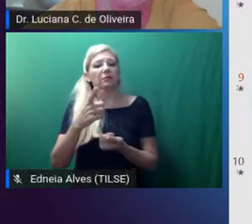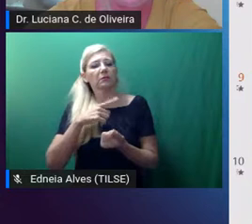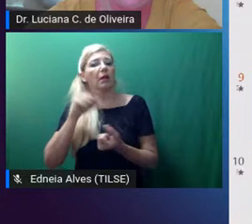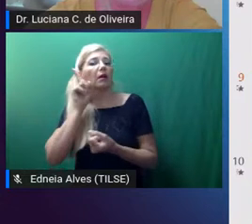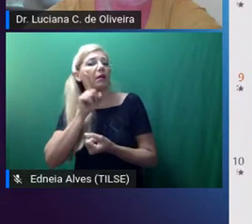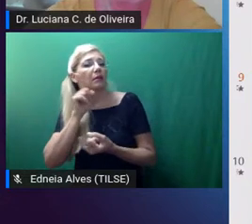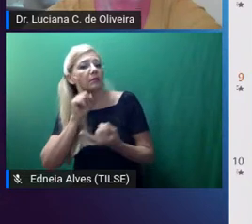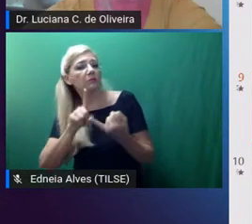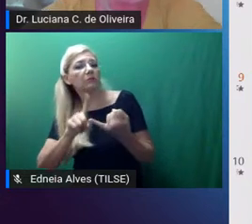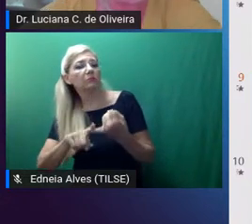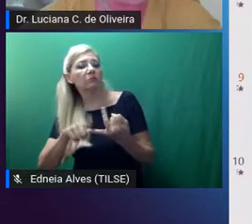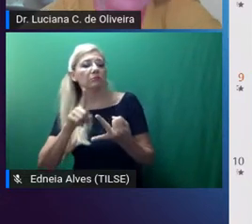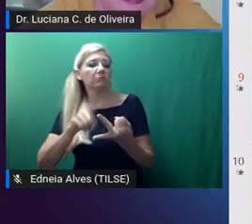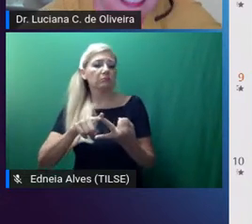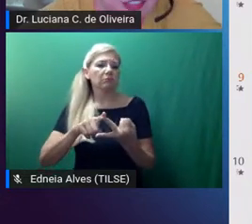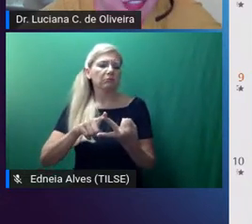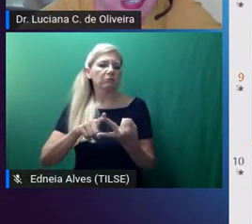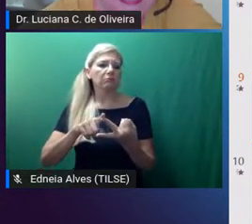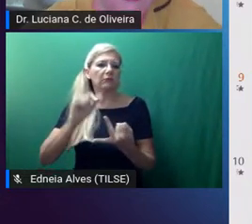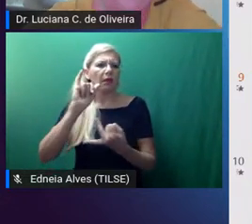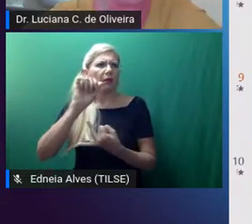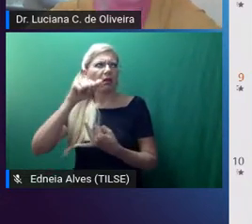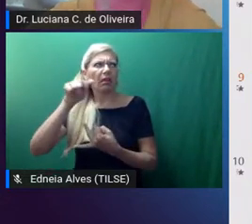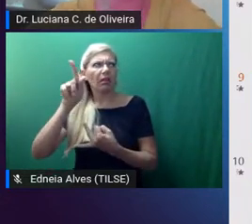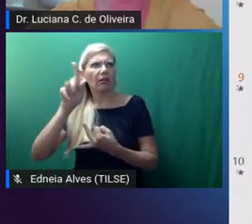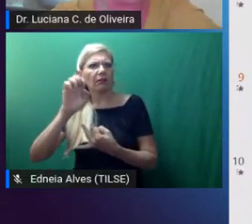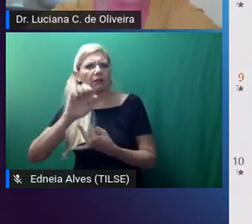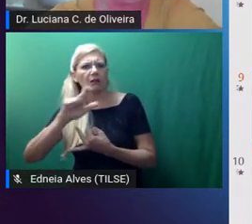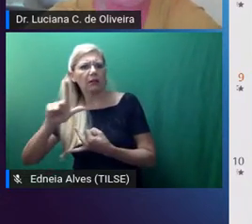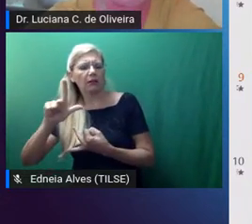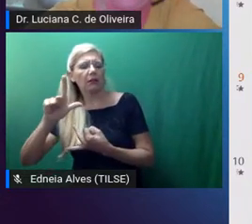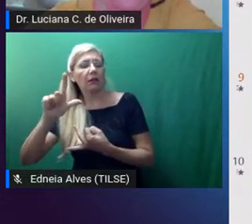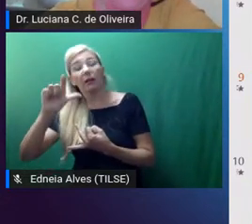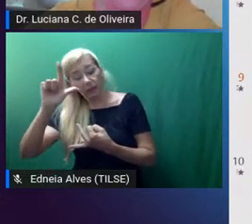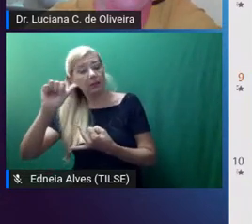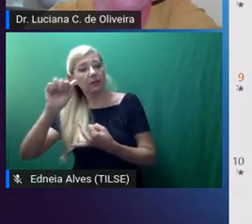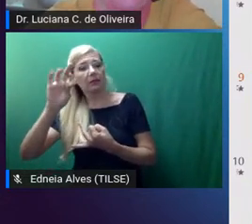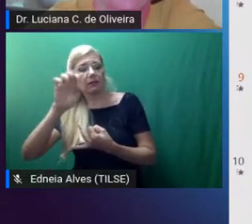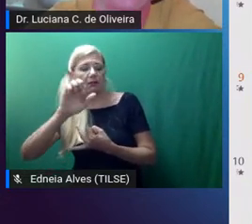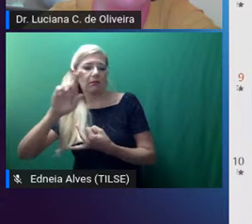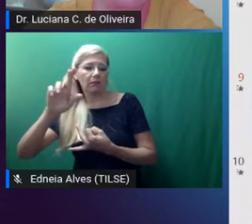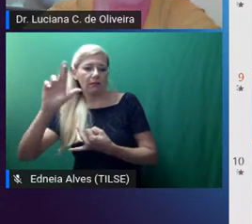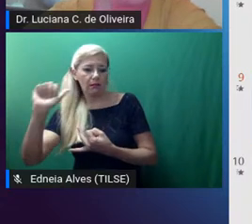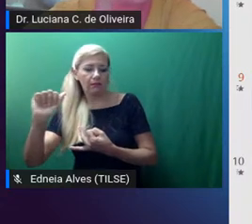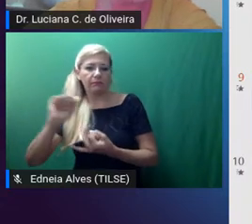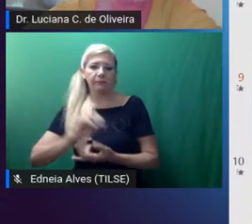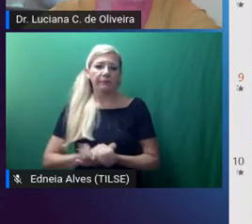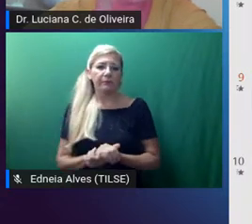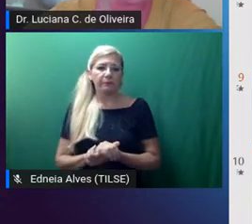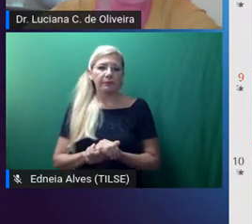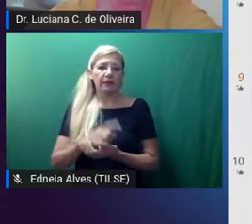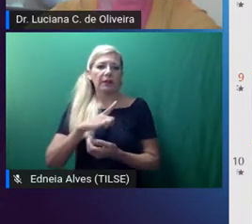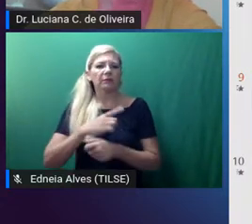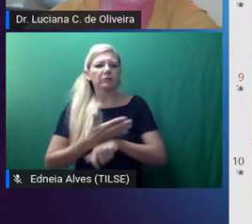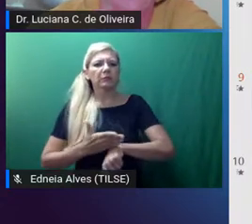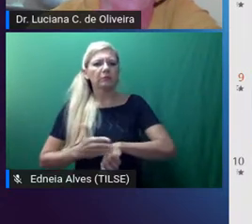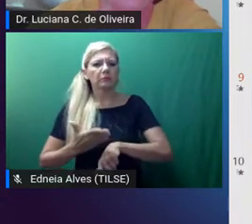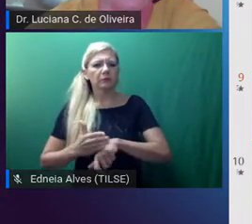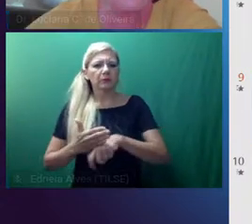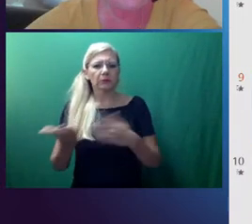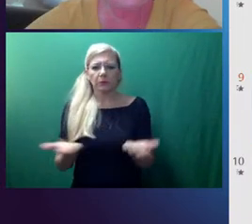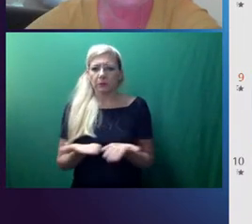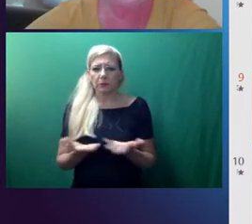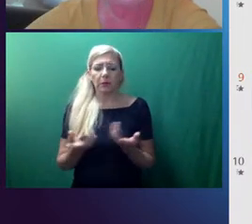So I'm going to be challenging these practices today because the way that I